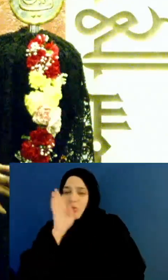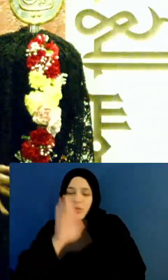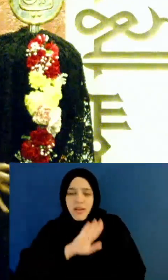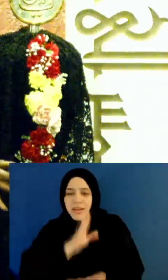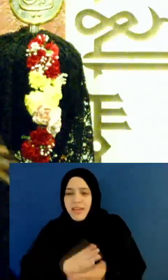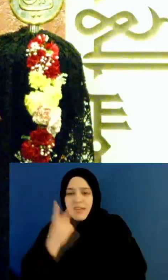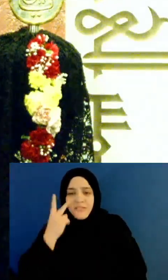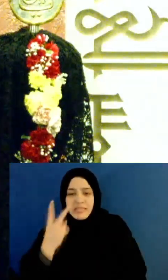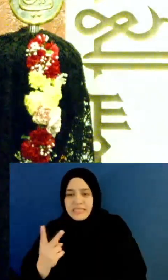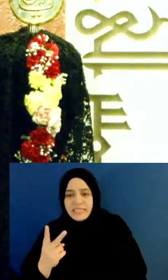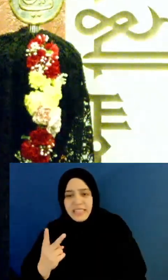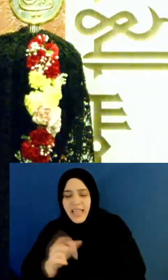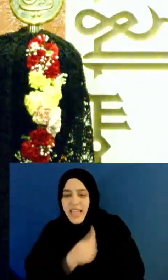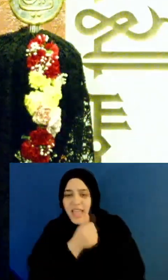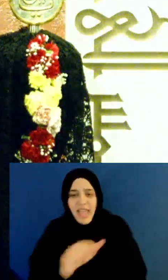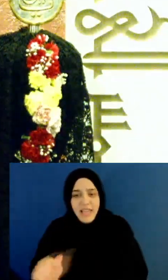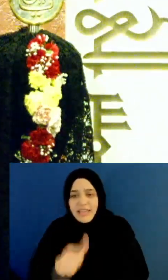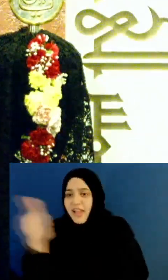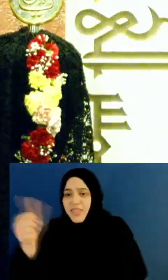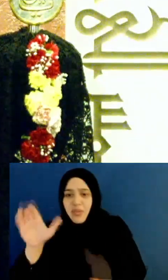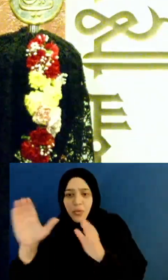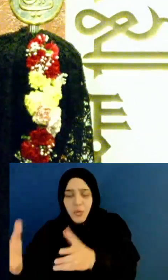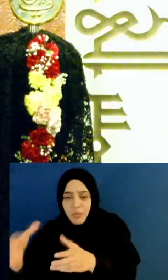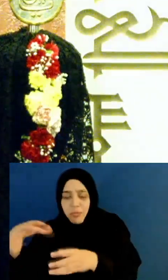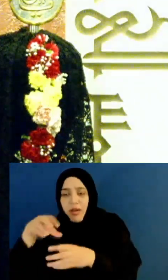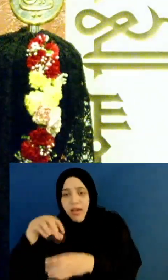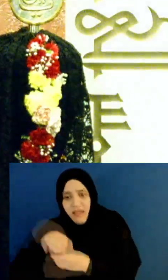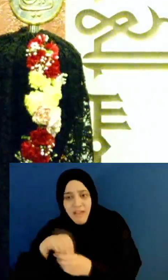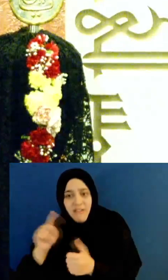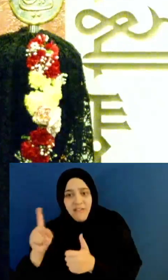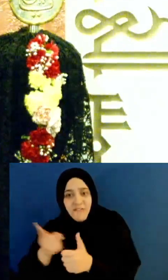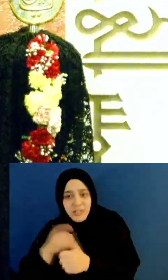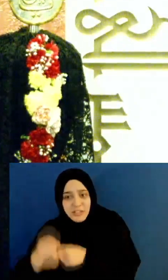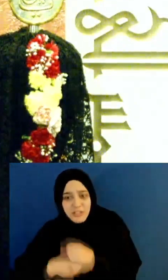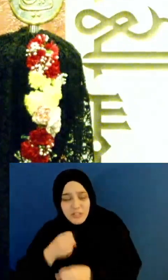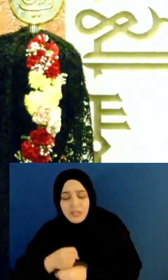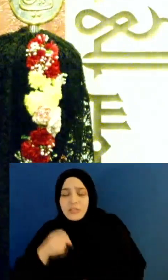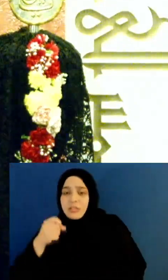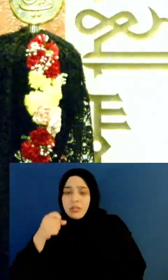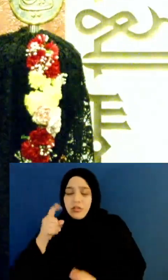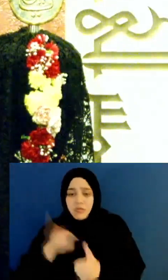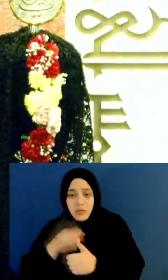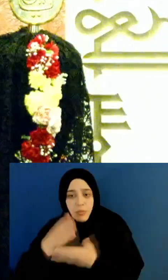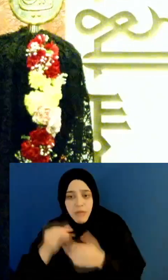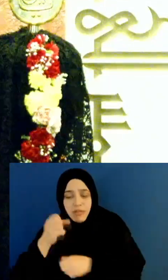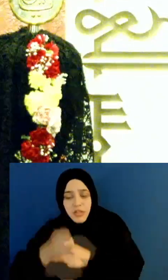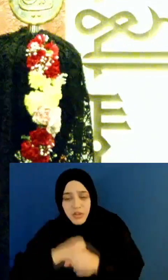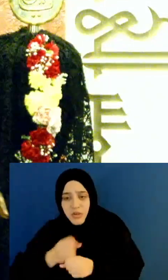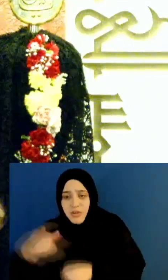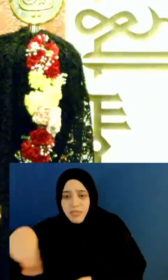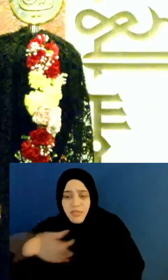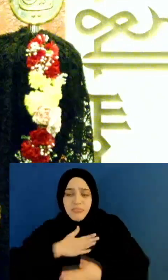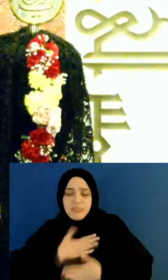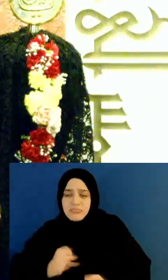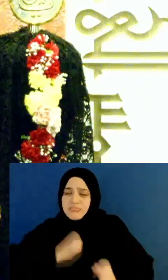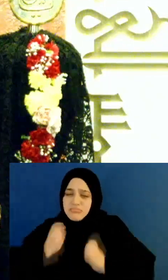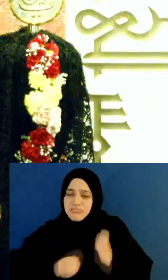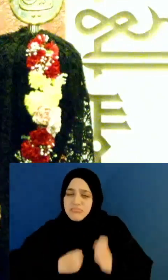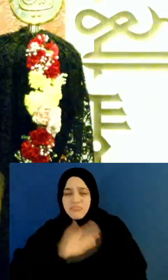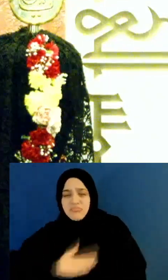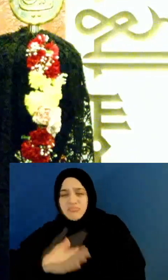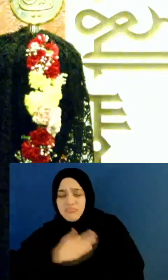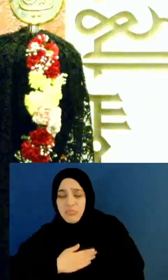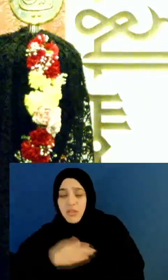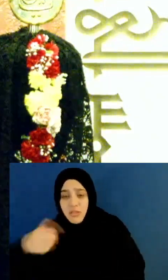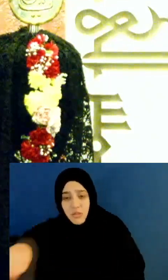universe who passionately and emotionally beat their chests on account of knowing the truth